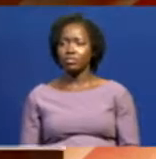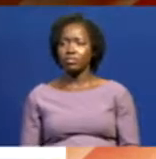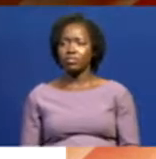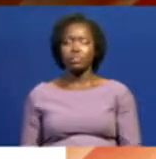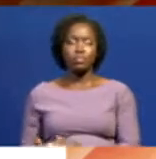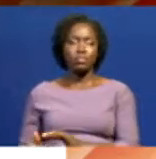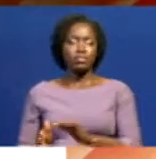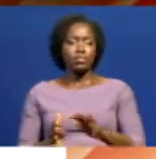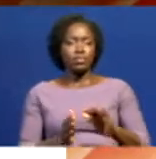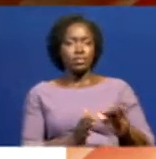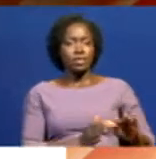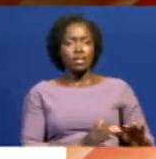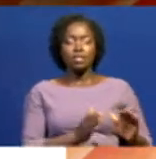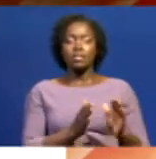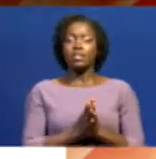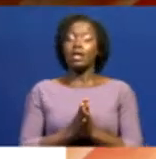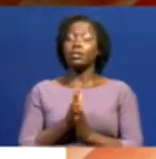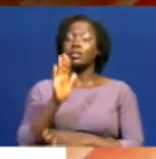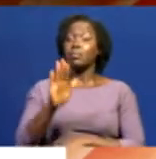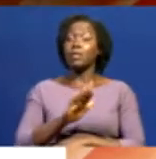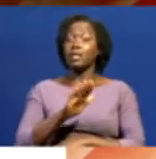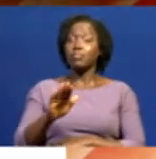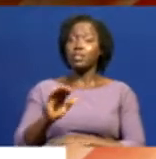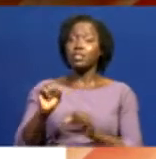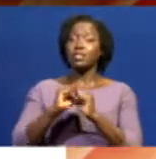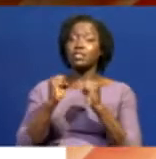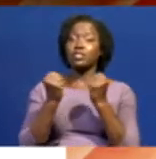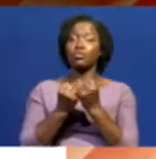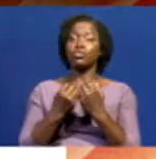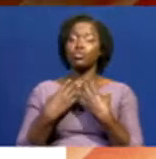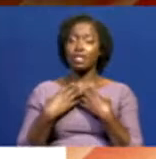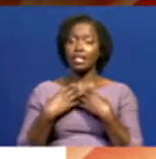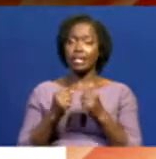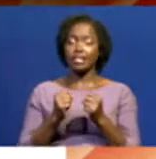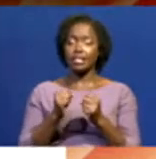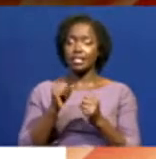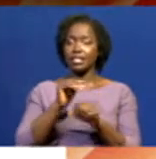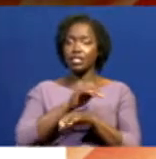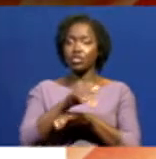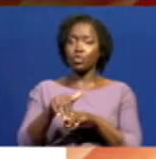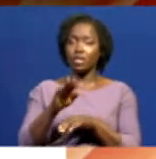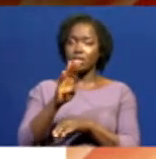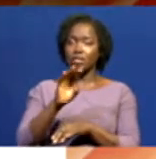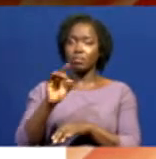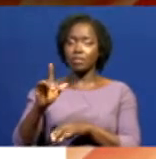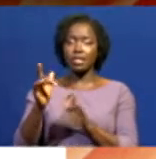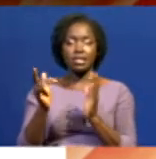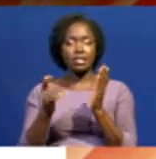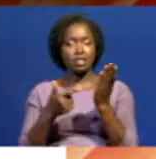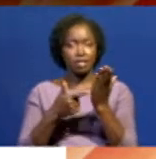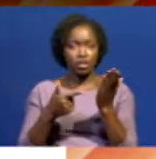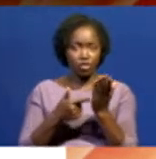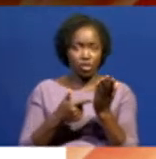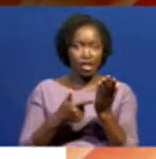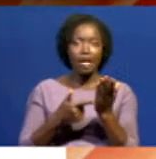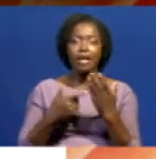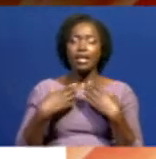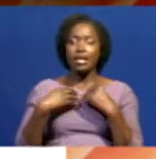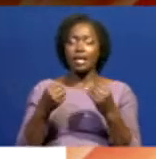From the judiciary to the legislature, where the social health insurance bill, a digital health bill, and sugar bill are